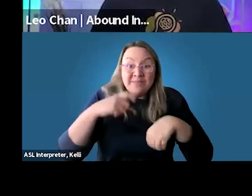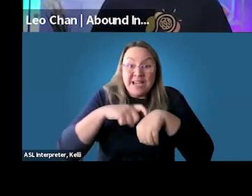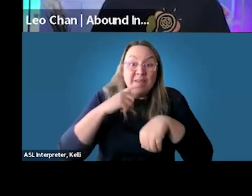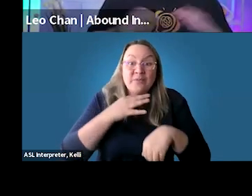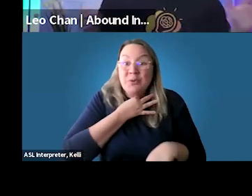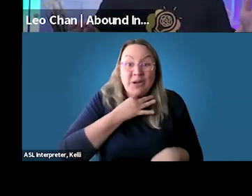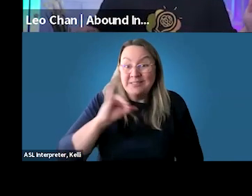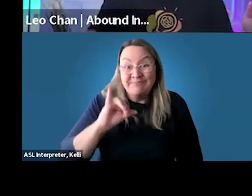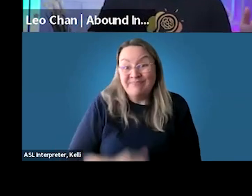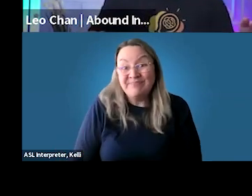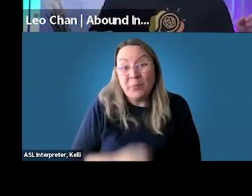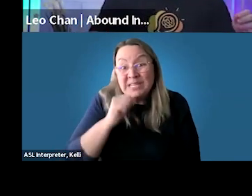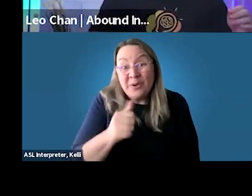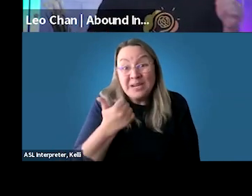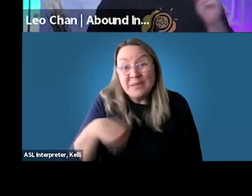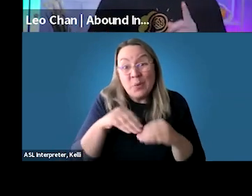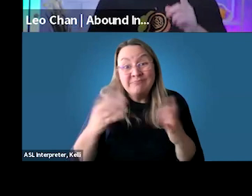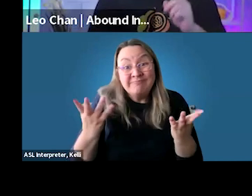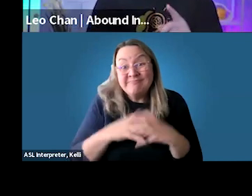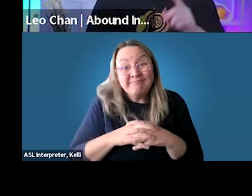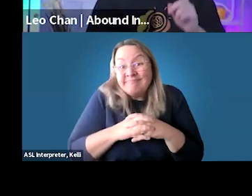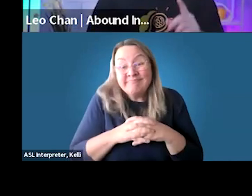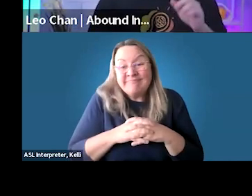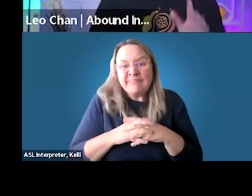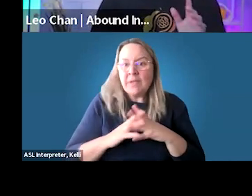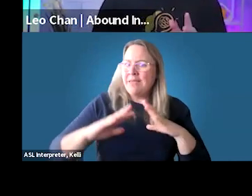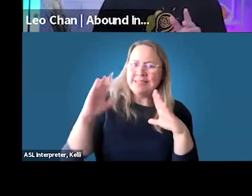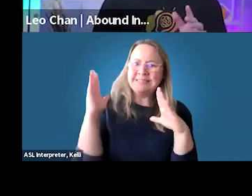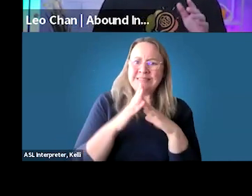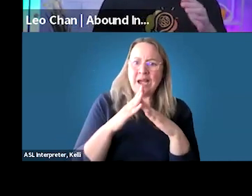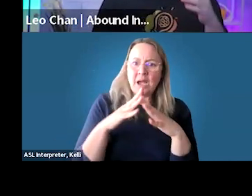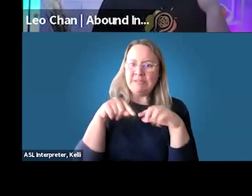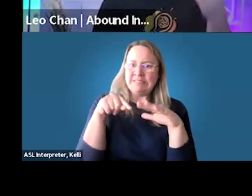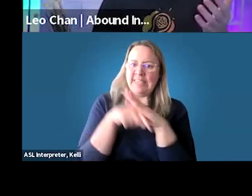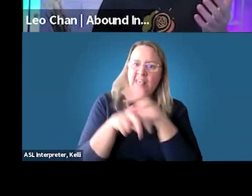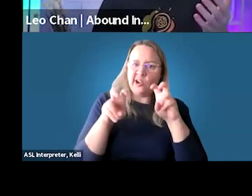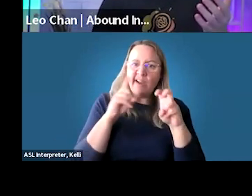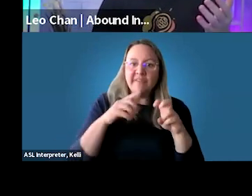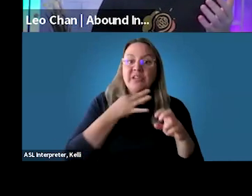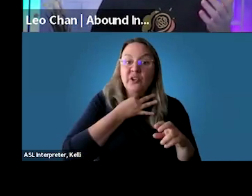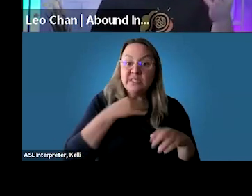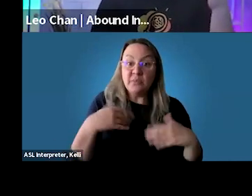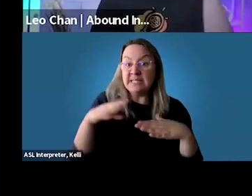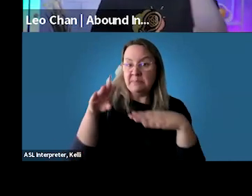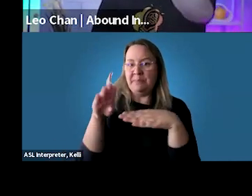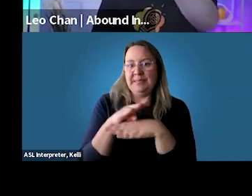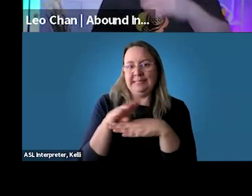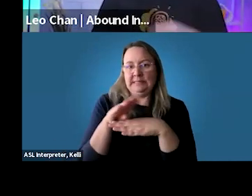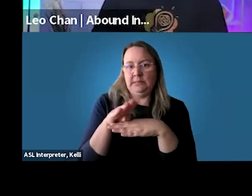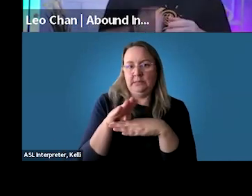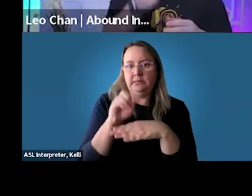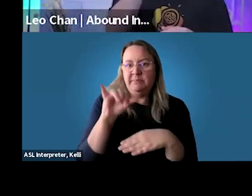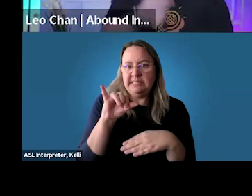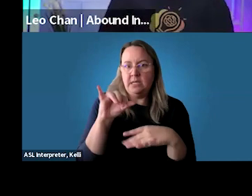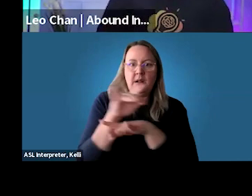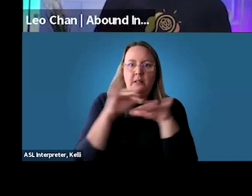curiosity. Like we don't. The number one killer of curiosity is busyness. If you're to find